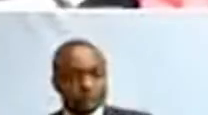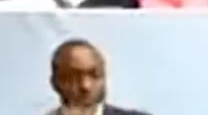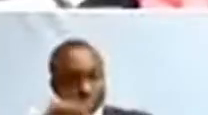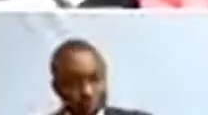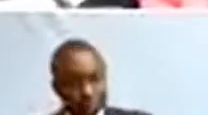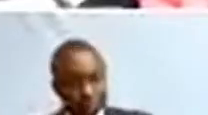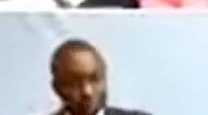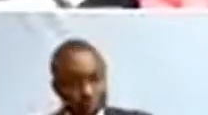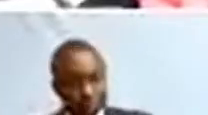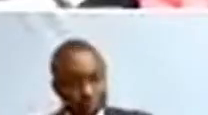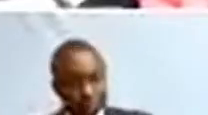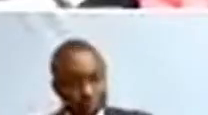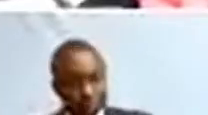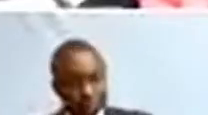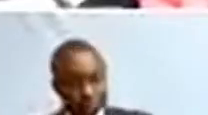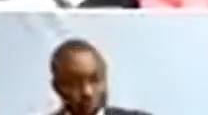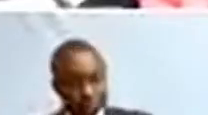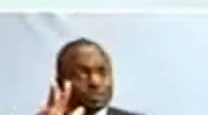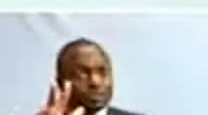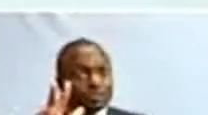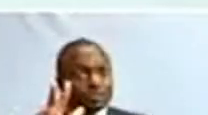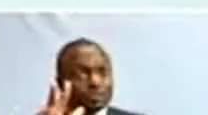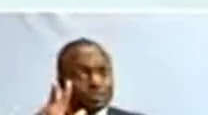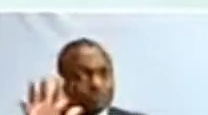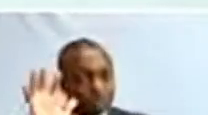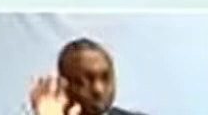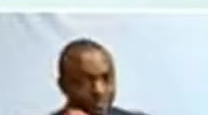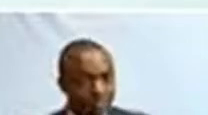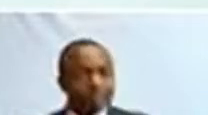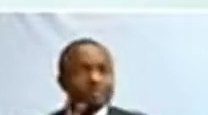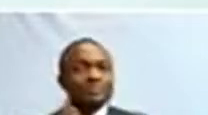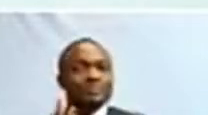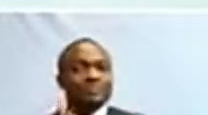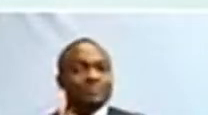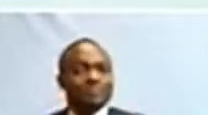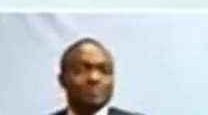audit as 35,000 kwacha